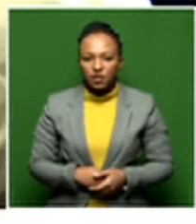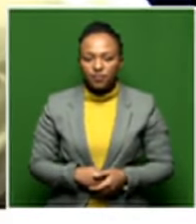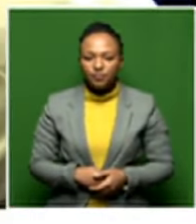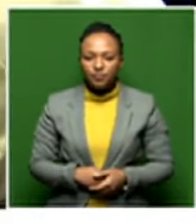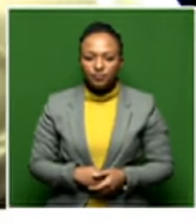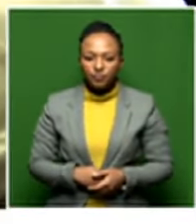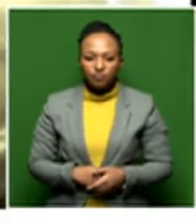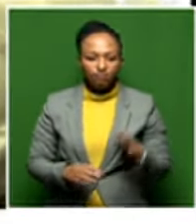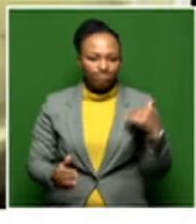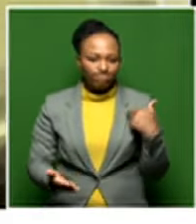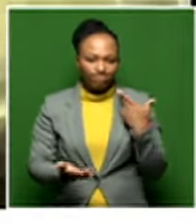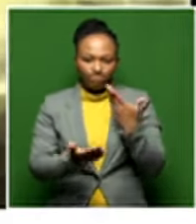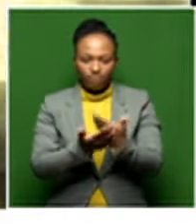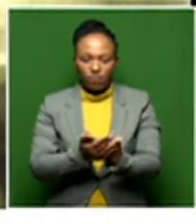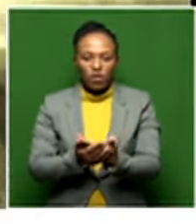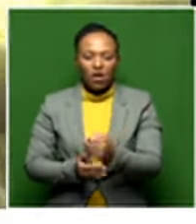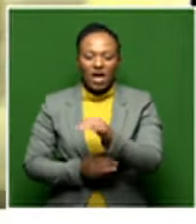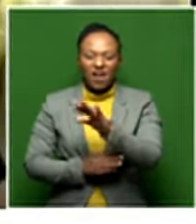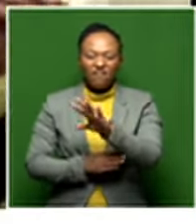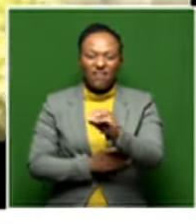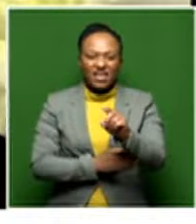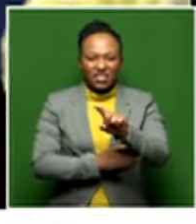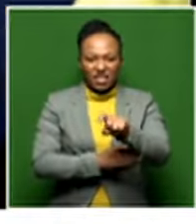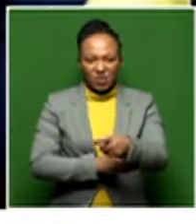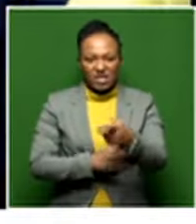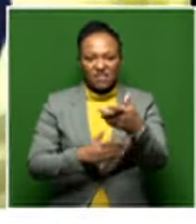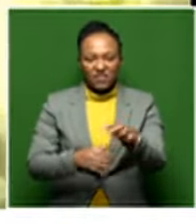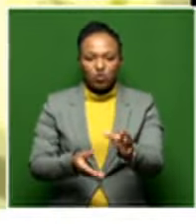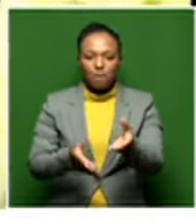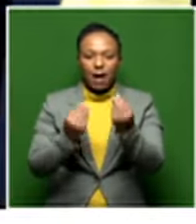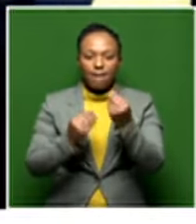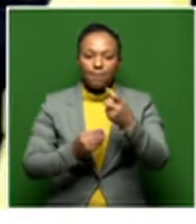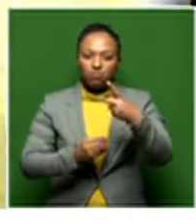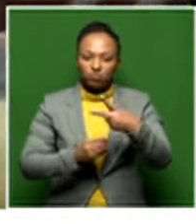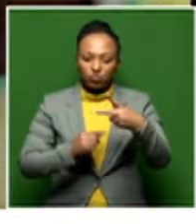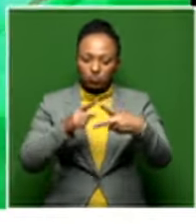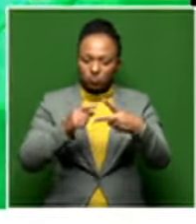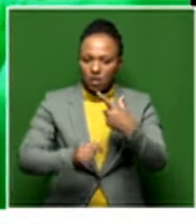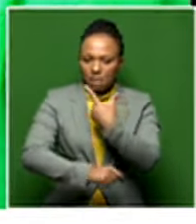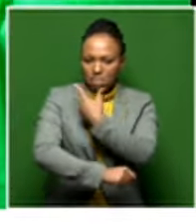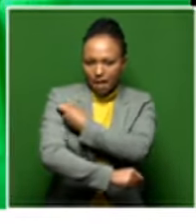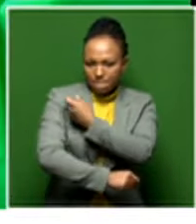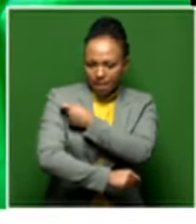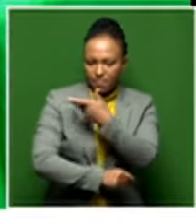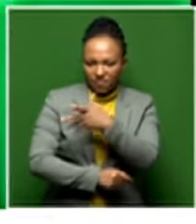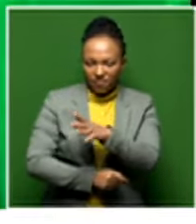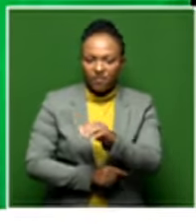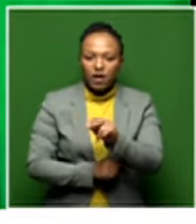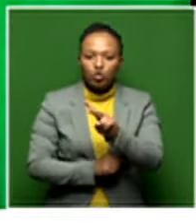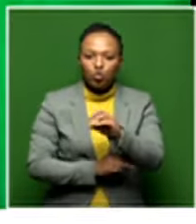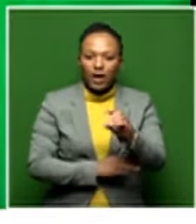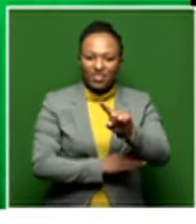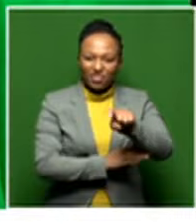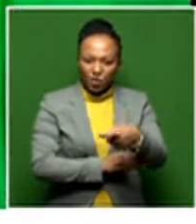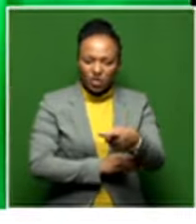To date, more than 500,000 people have received both doses of the vaccine, an additional